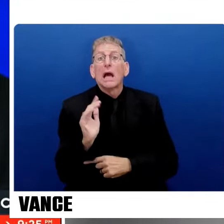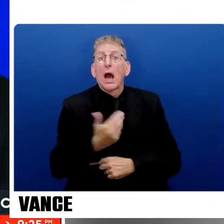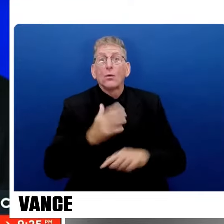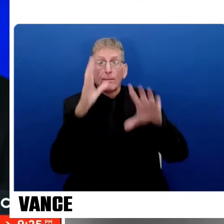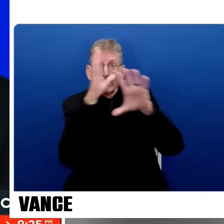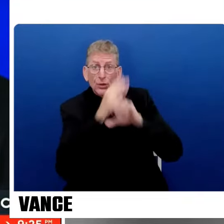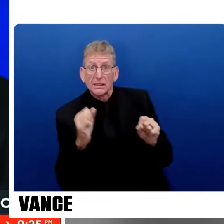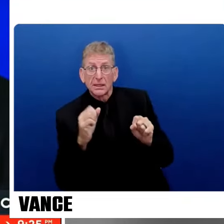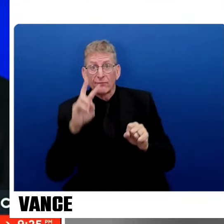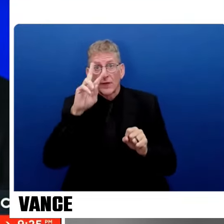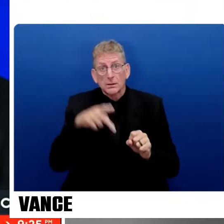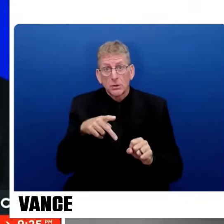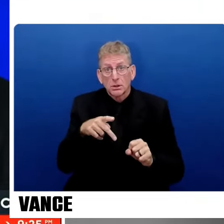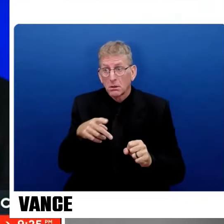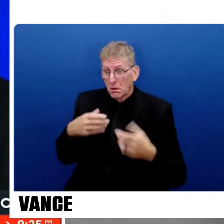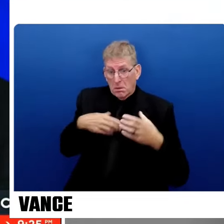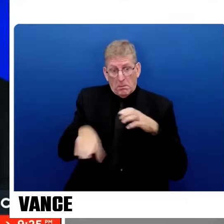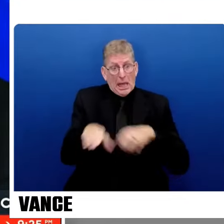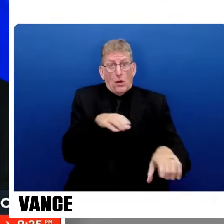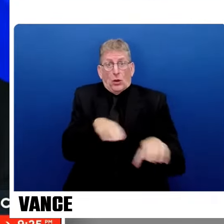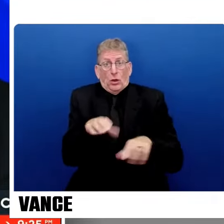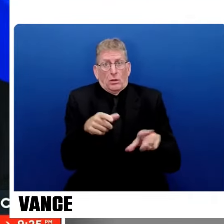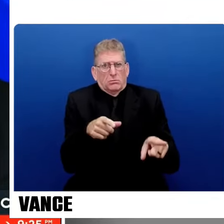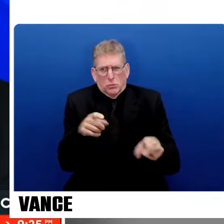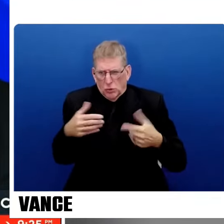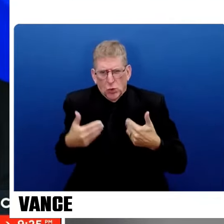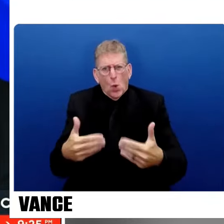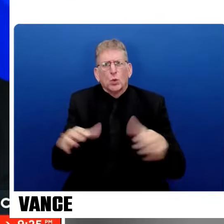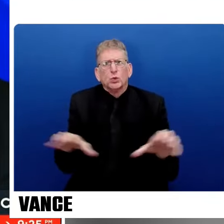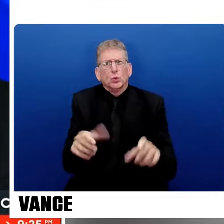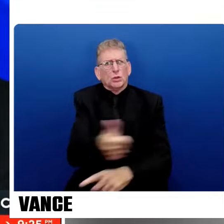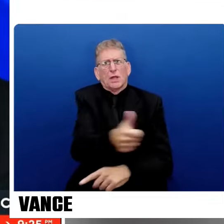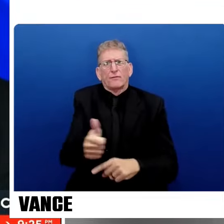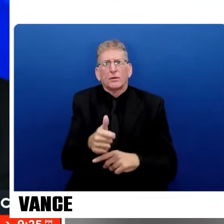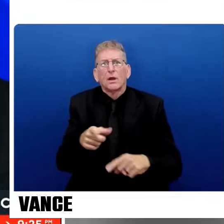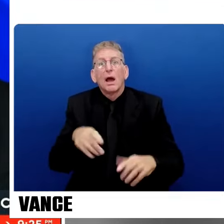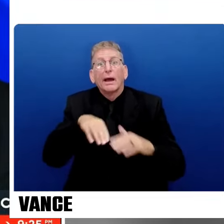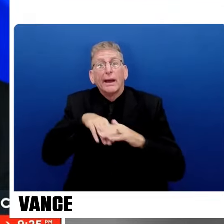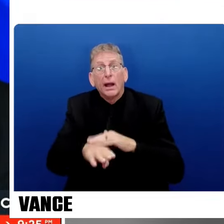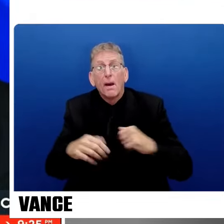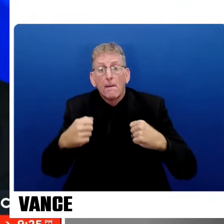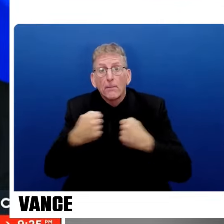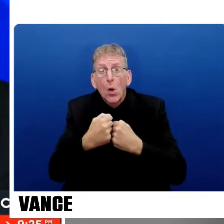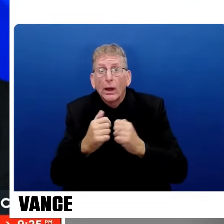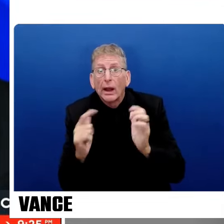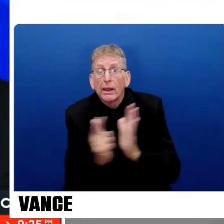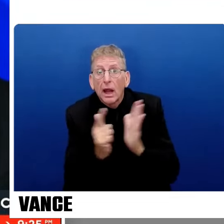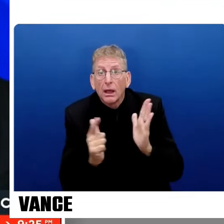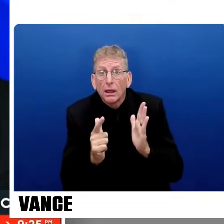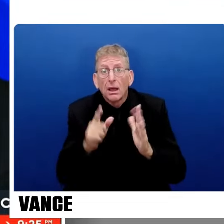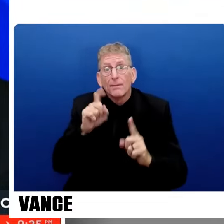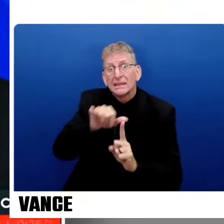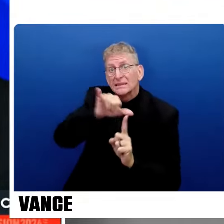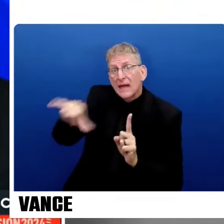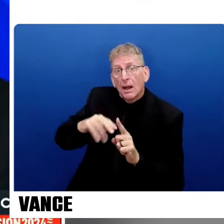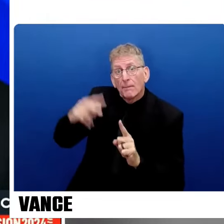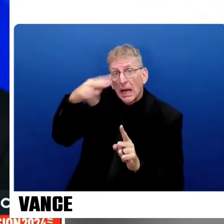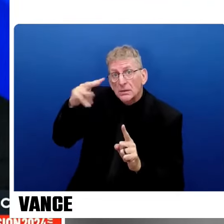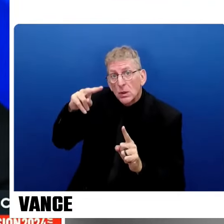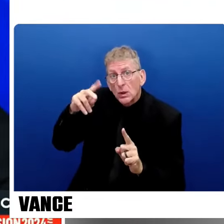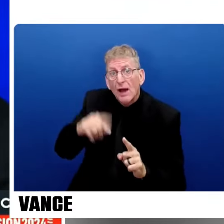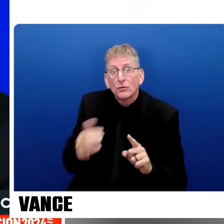across the border illegally, you've got to stay in Mexico, you've got to go back through proper channels. Now, Governor Walz brought up the community of Springfield, and he's